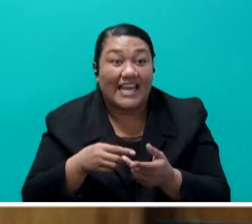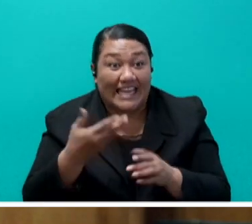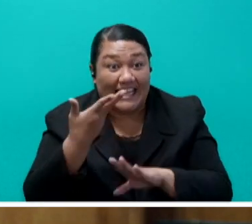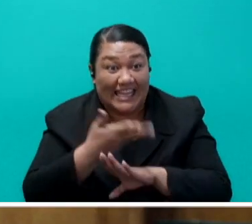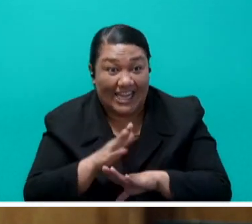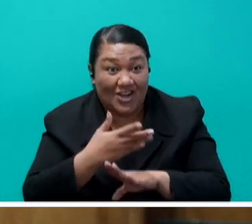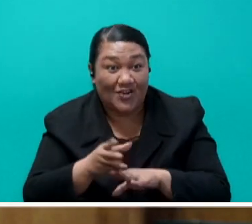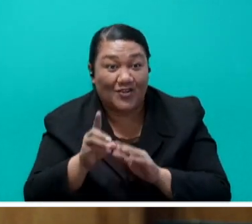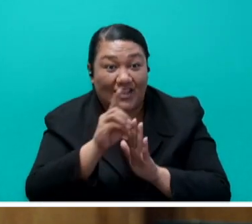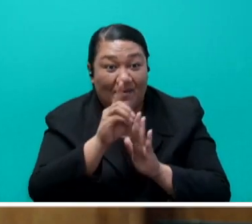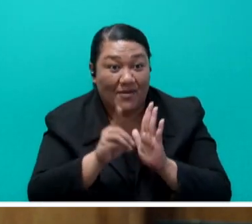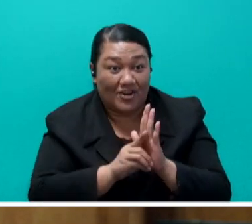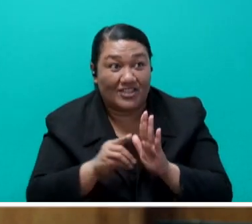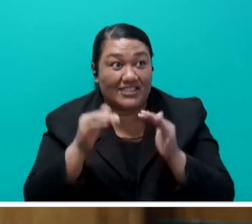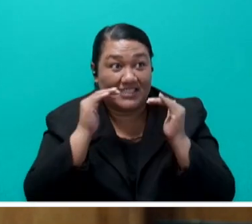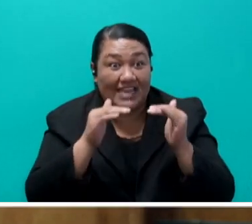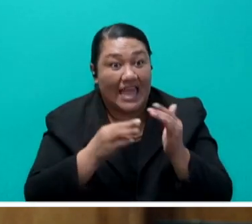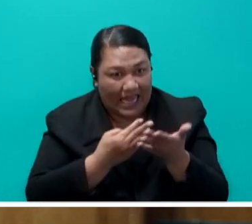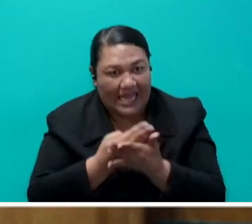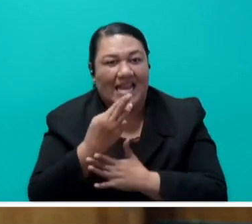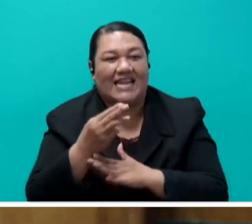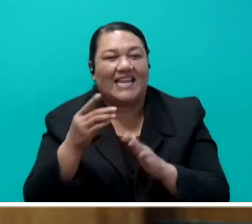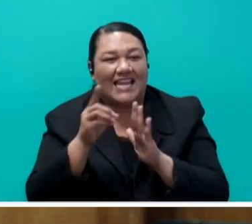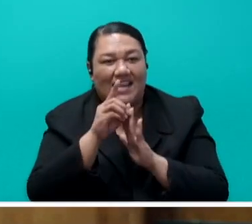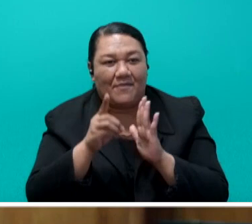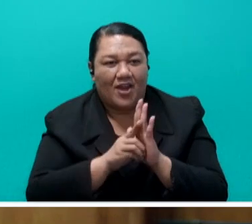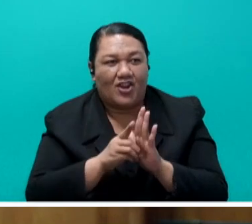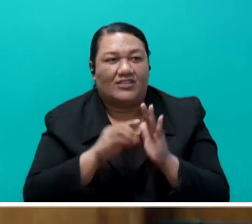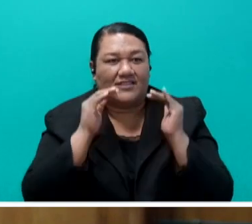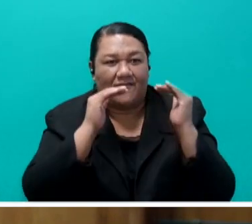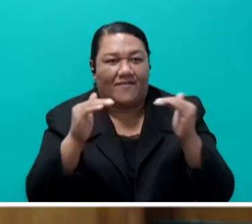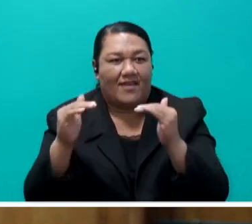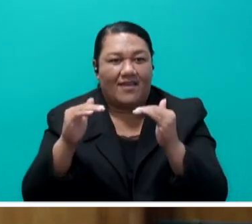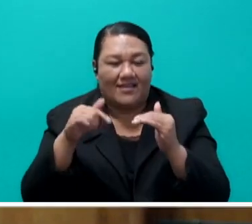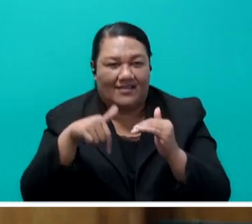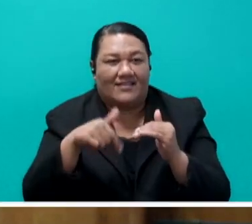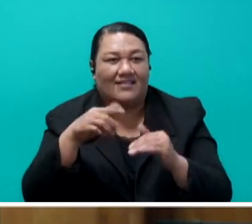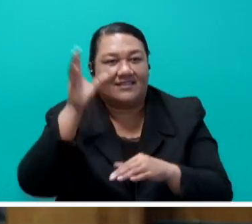in this country. Real democracy now in this country.